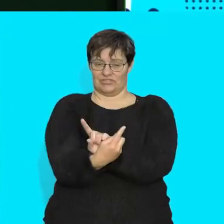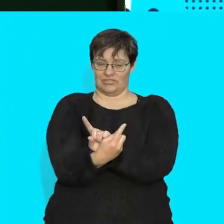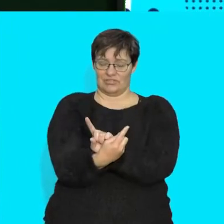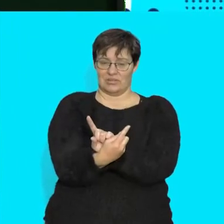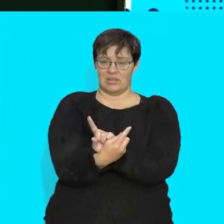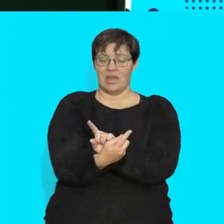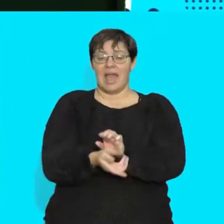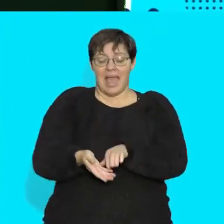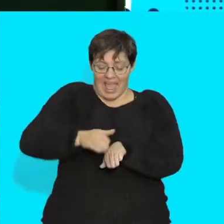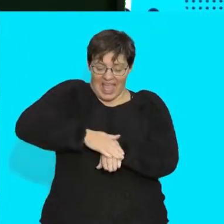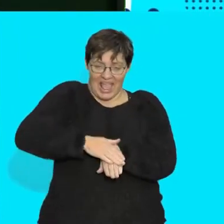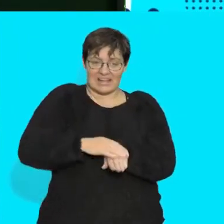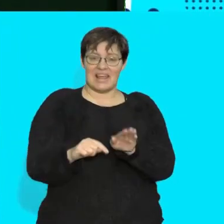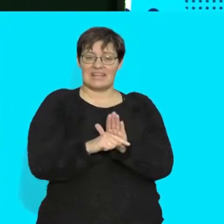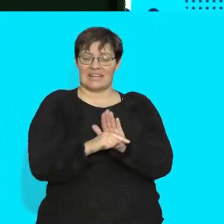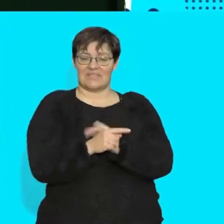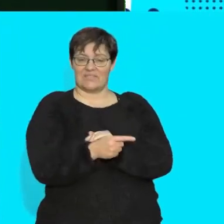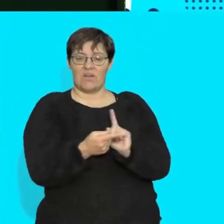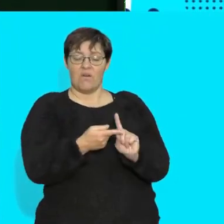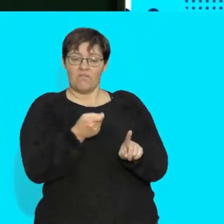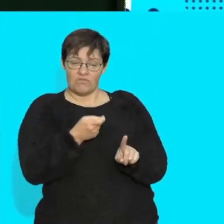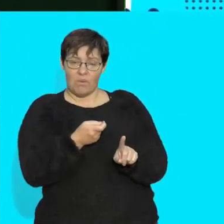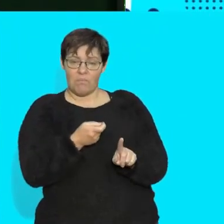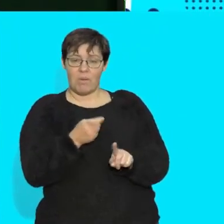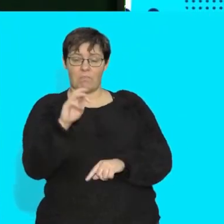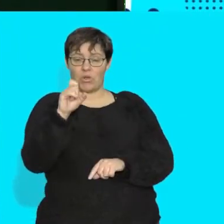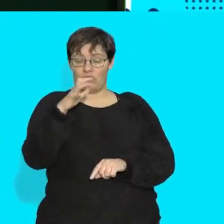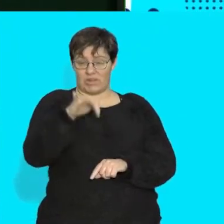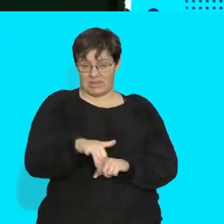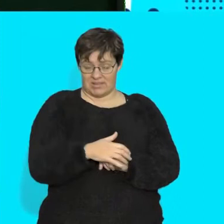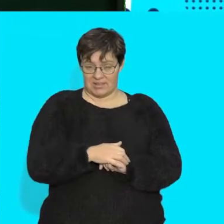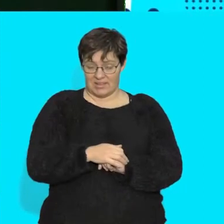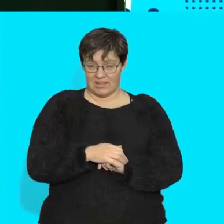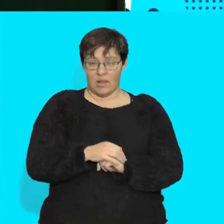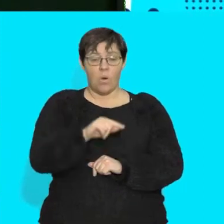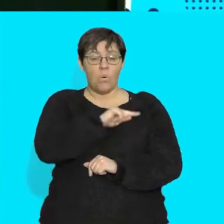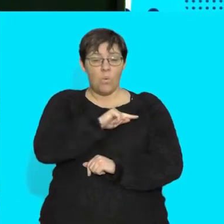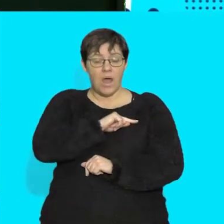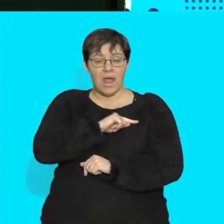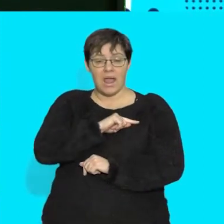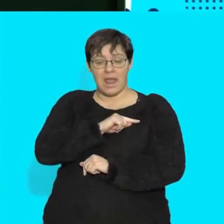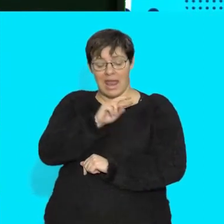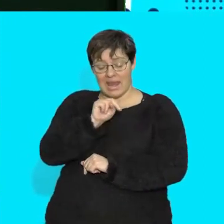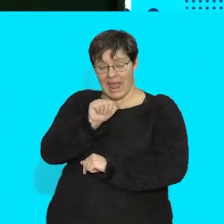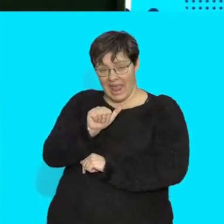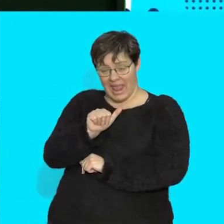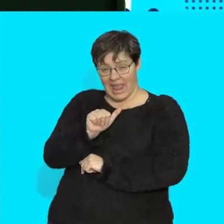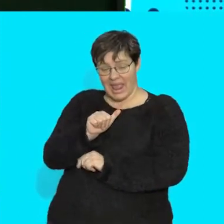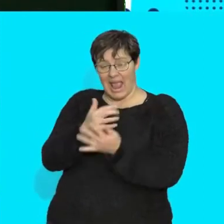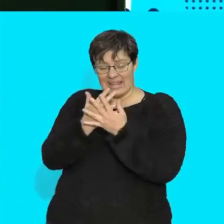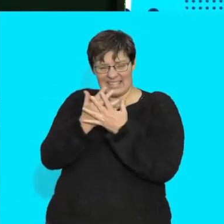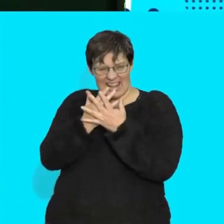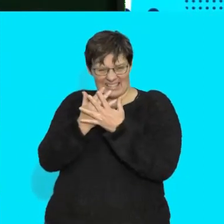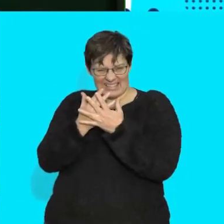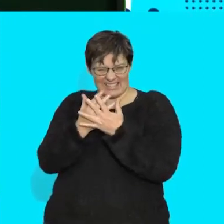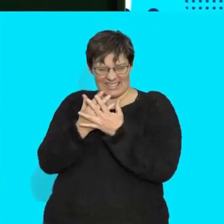from the conducting mercury. But because sodium is a very dense metal,